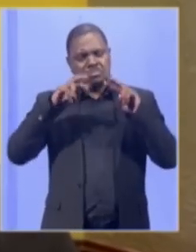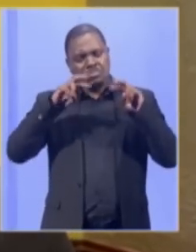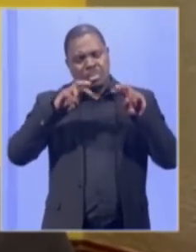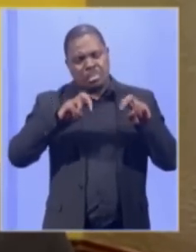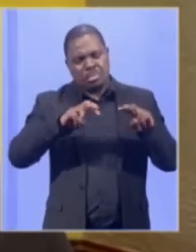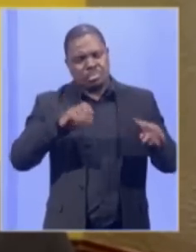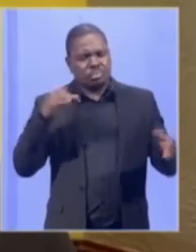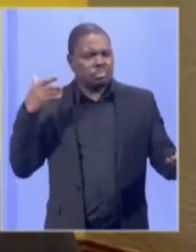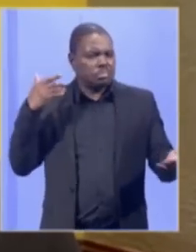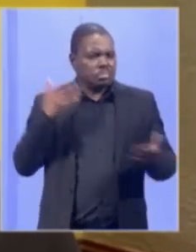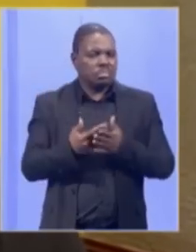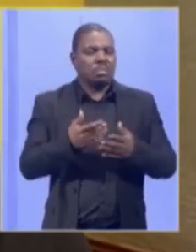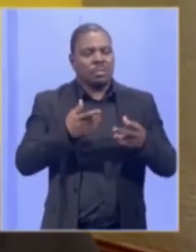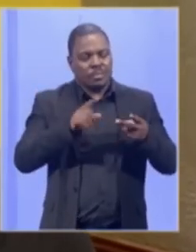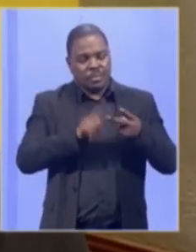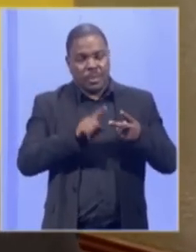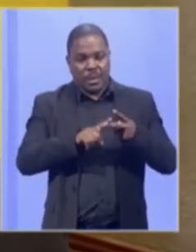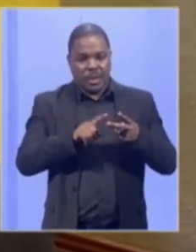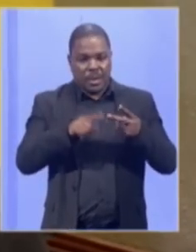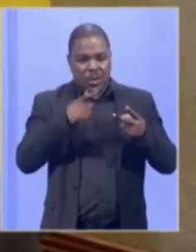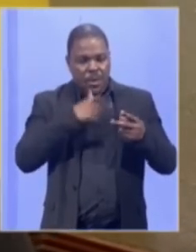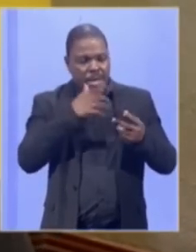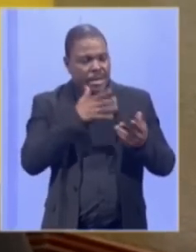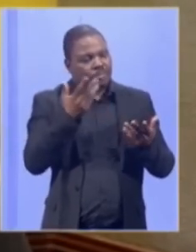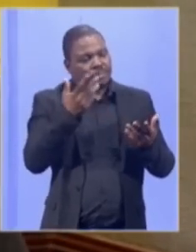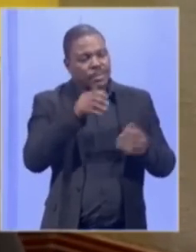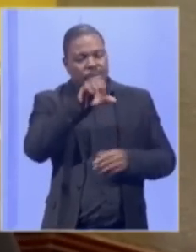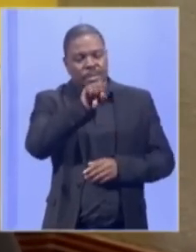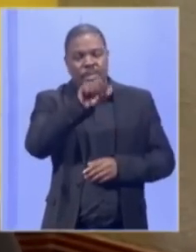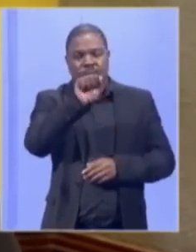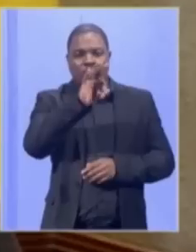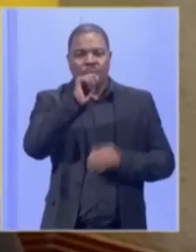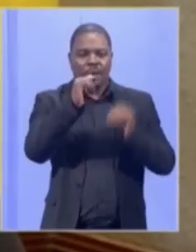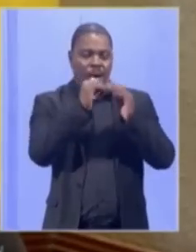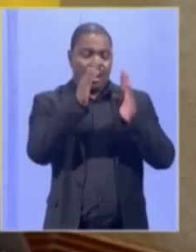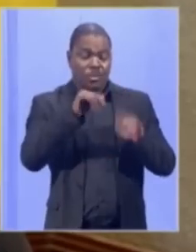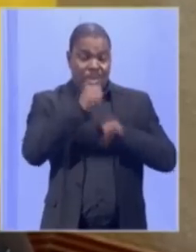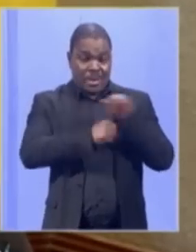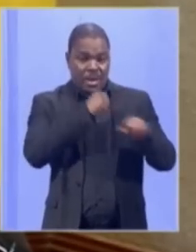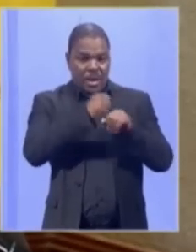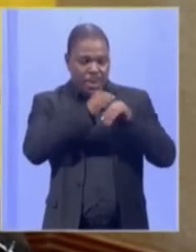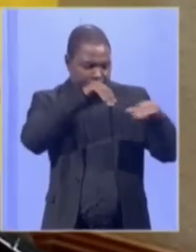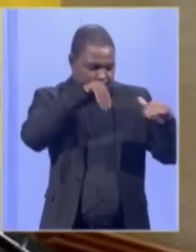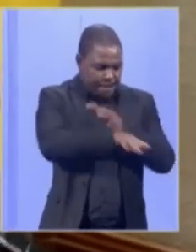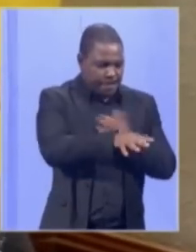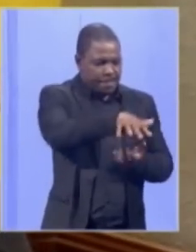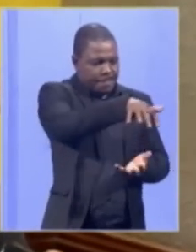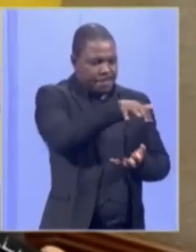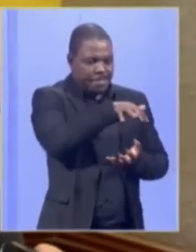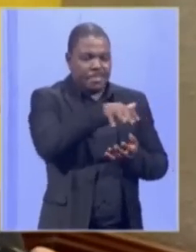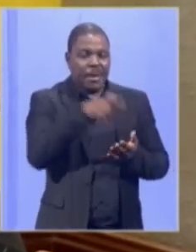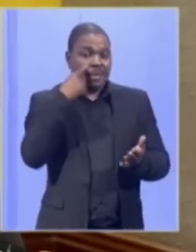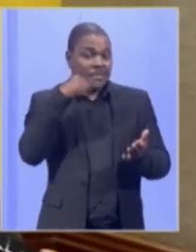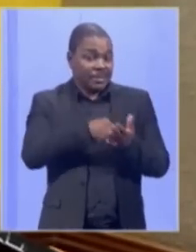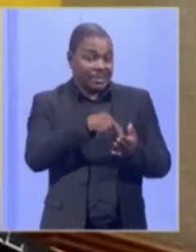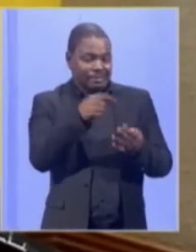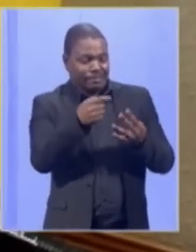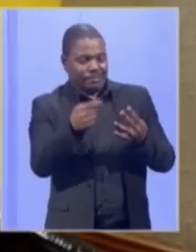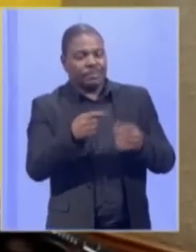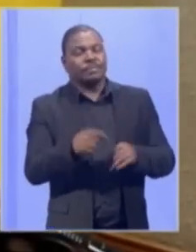know, we also conducted a search and seizure at SAFA House earlier in the year, and following that,